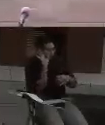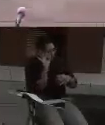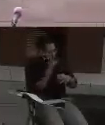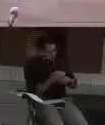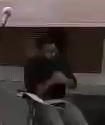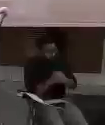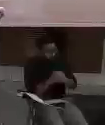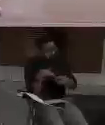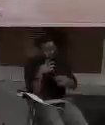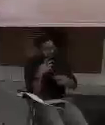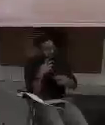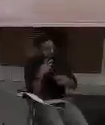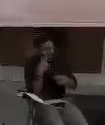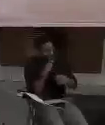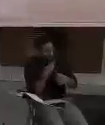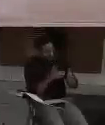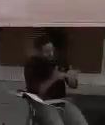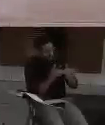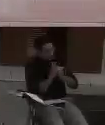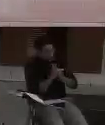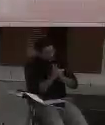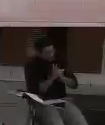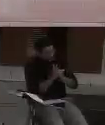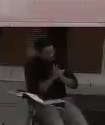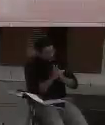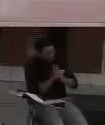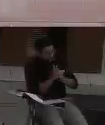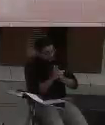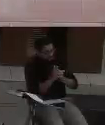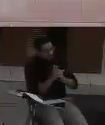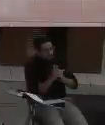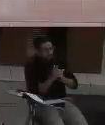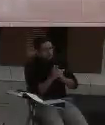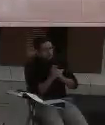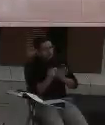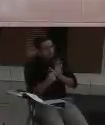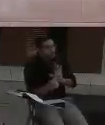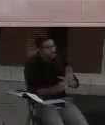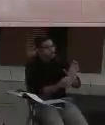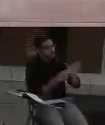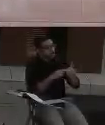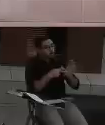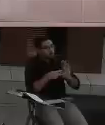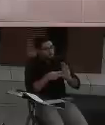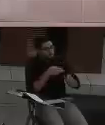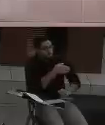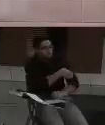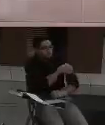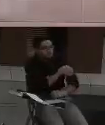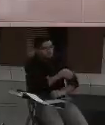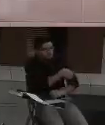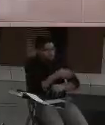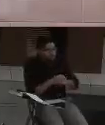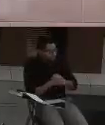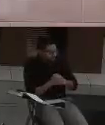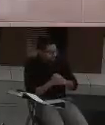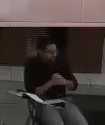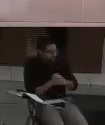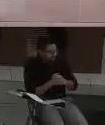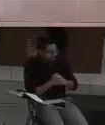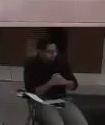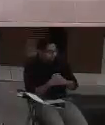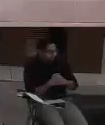see Jesus reversing and subverting the very meaning of power. In that time, like in